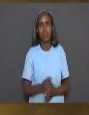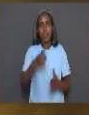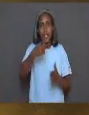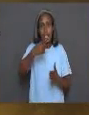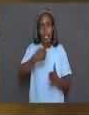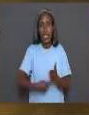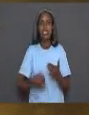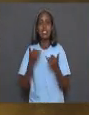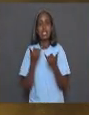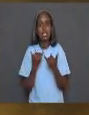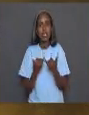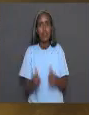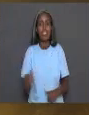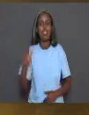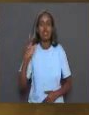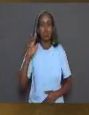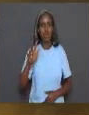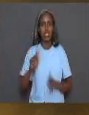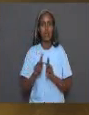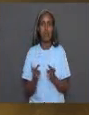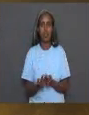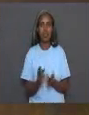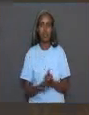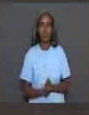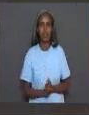Taxes are divided into three parts.